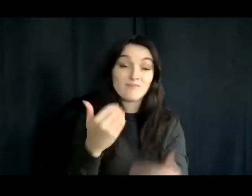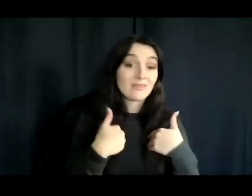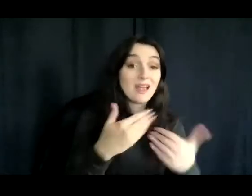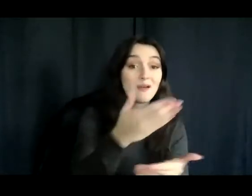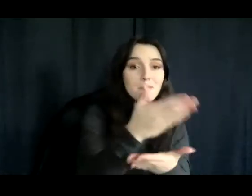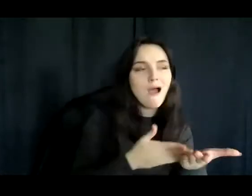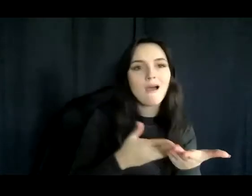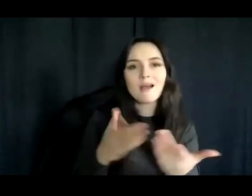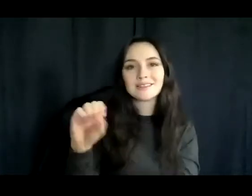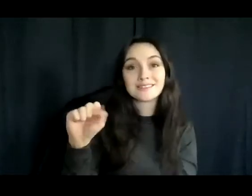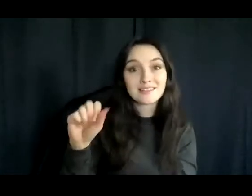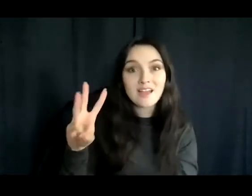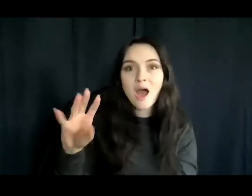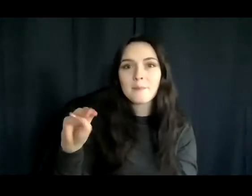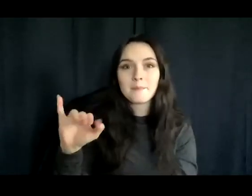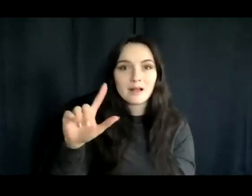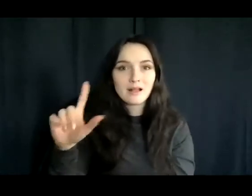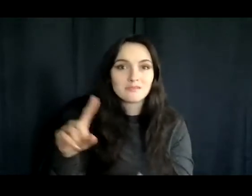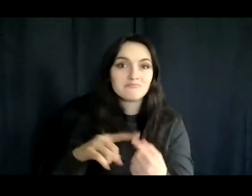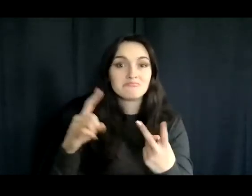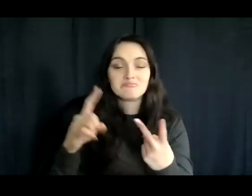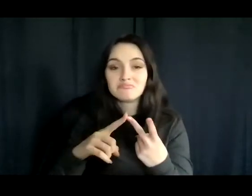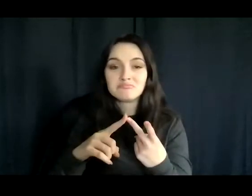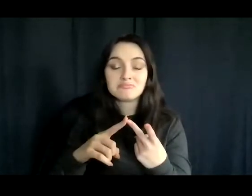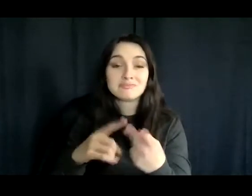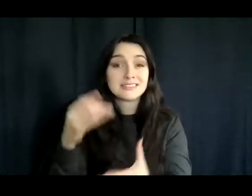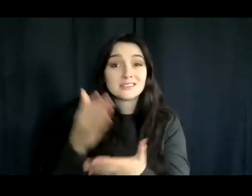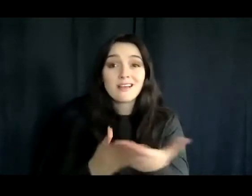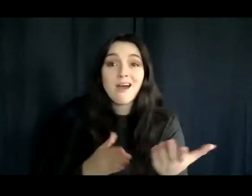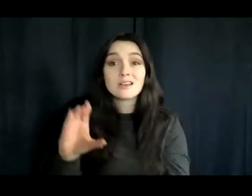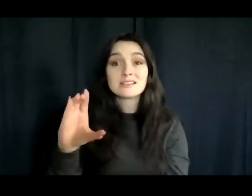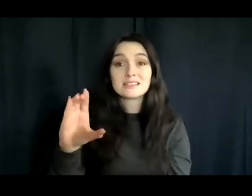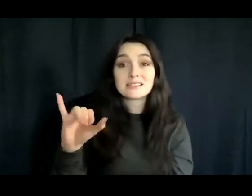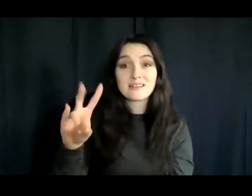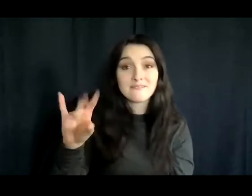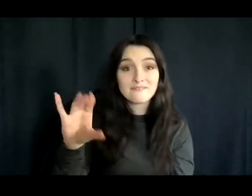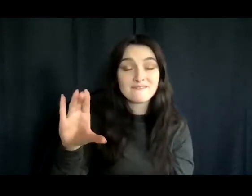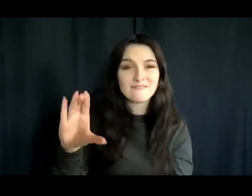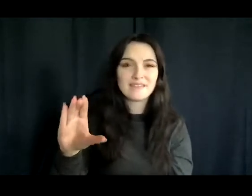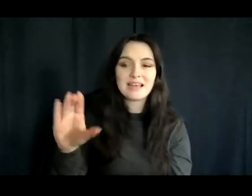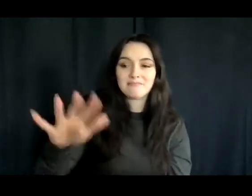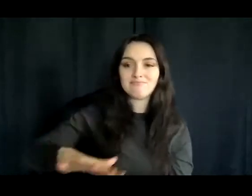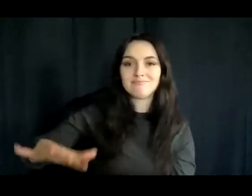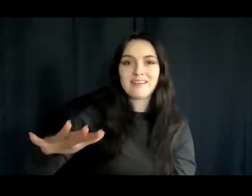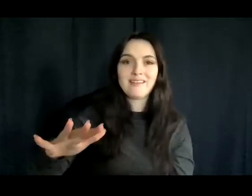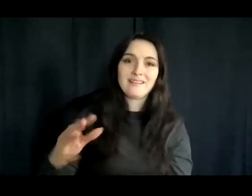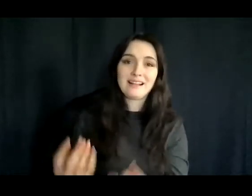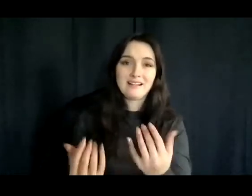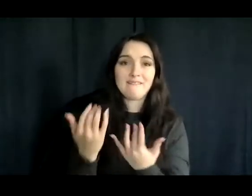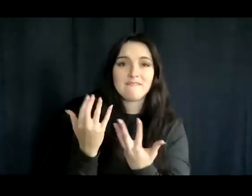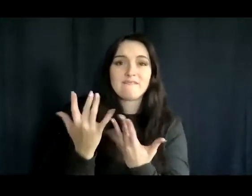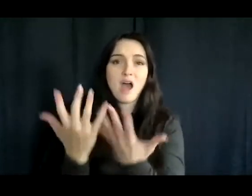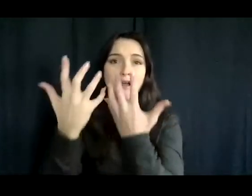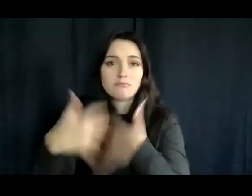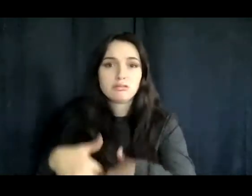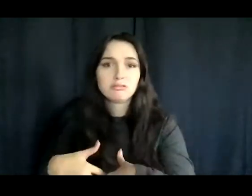from sawmills in Springfield. We have pieces from the Civic Stadium that burned down, made into this incredible piece